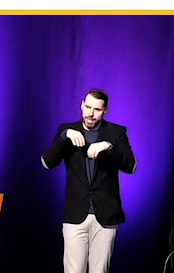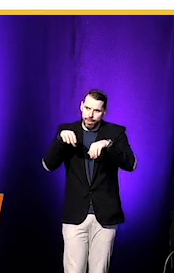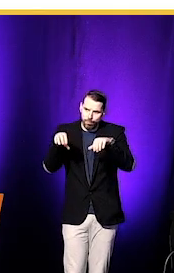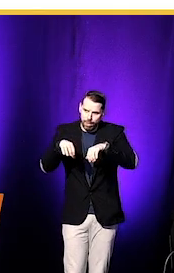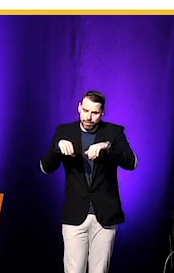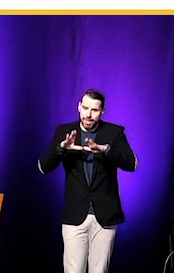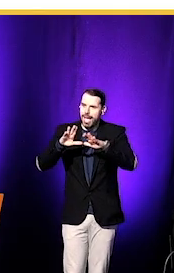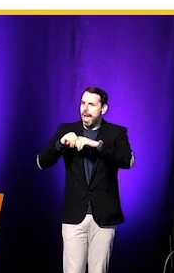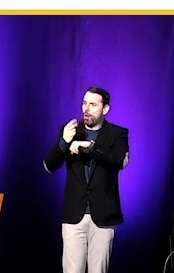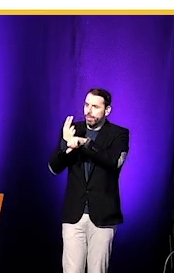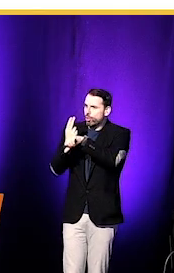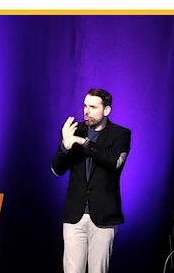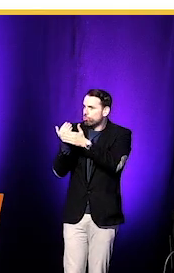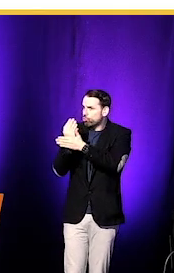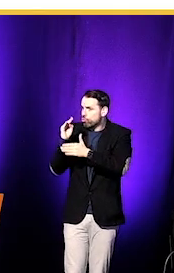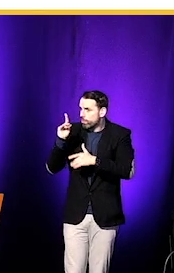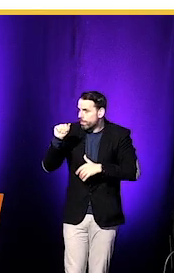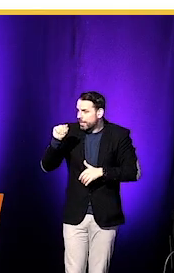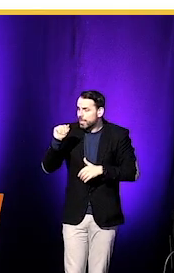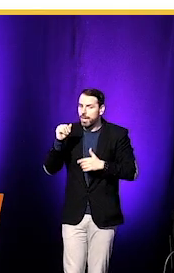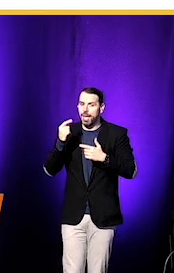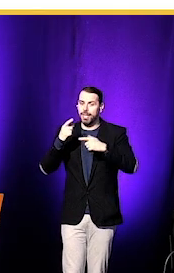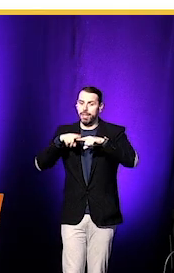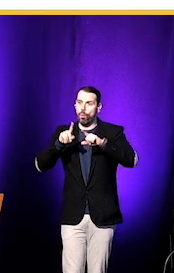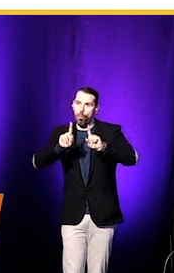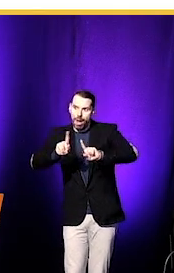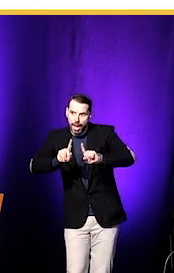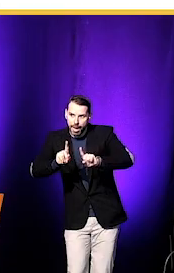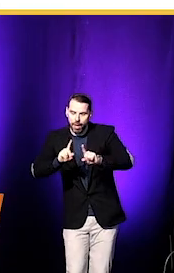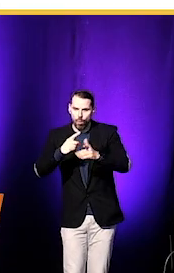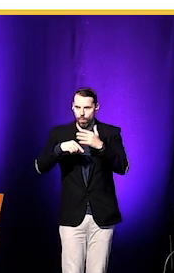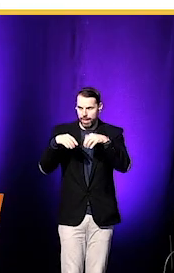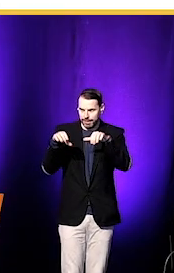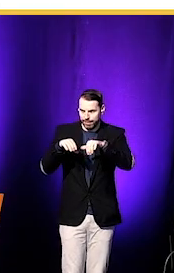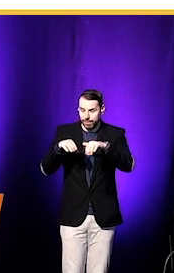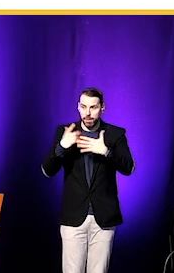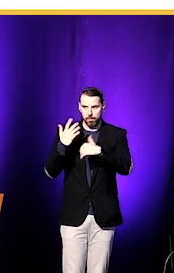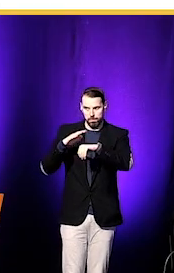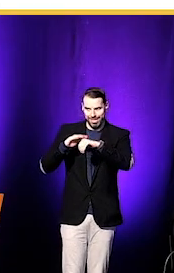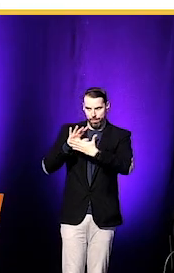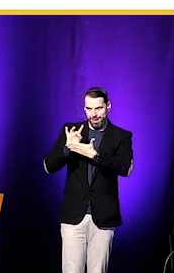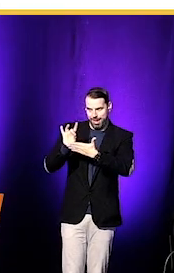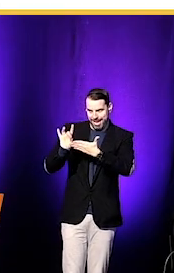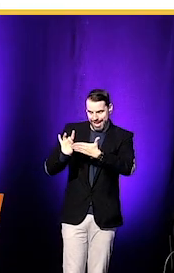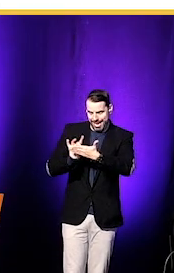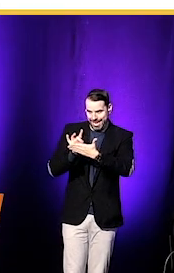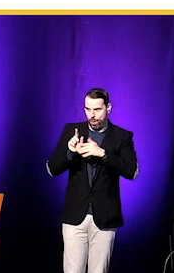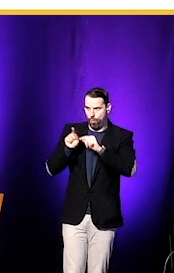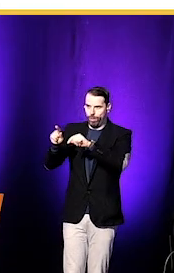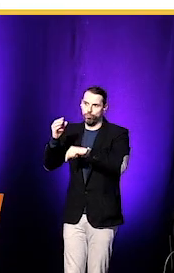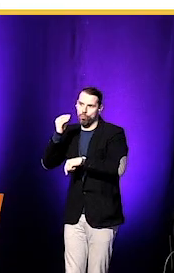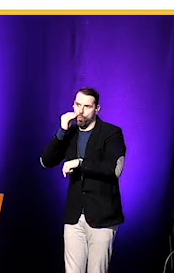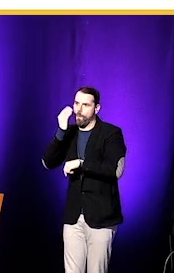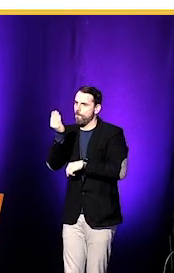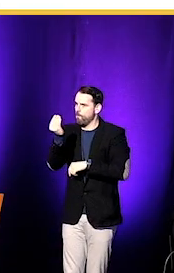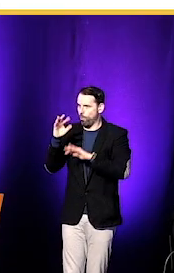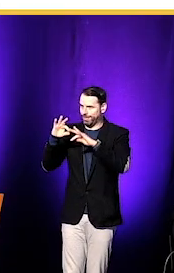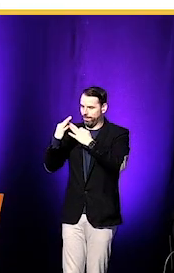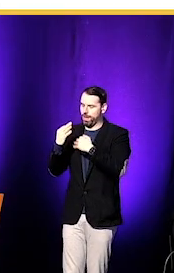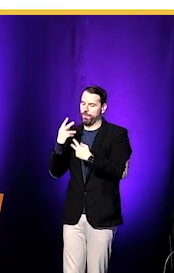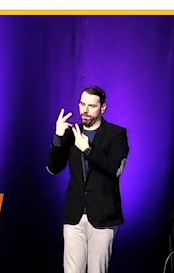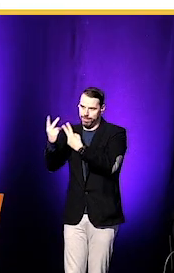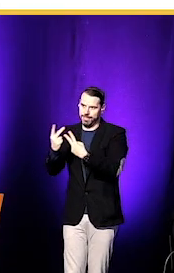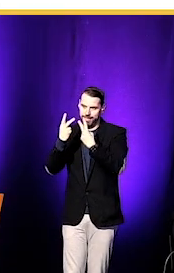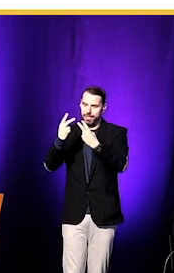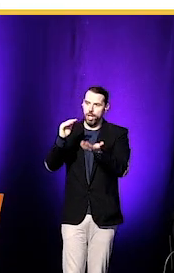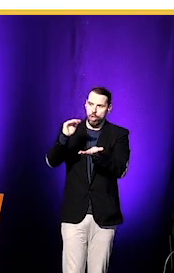new media across a range of settings and activities. We spent a minimum of 8 hours in the homes of 14 families from